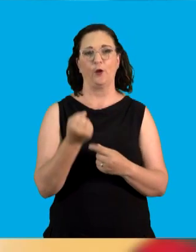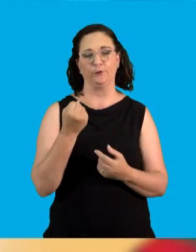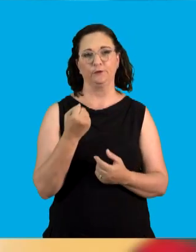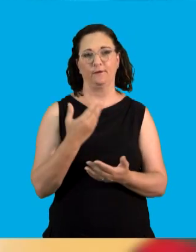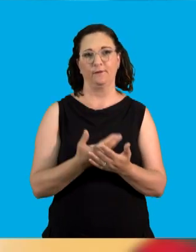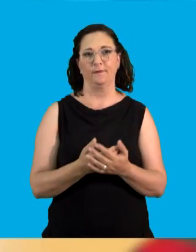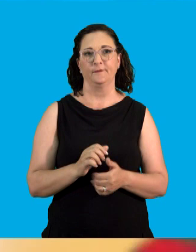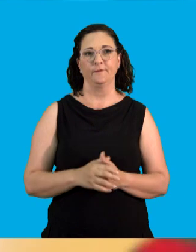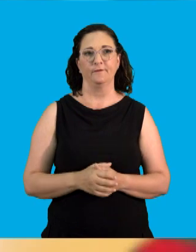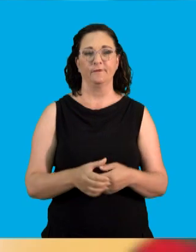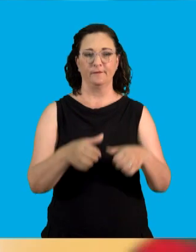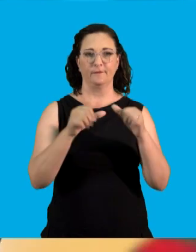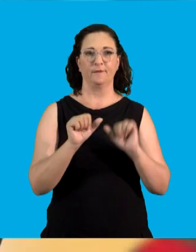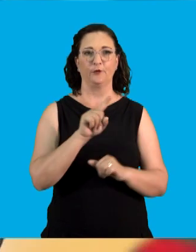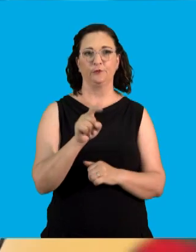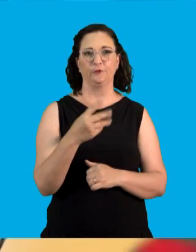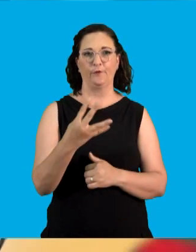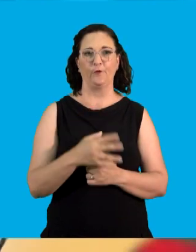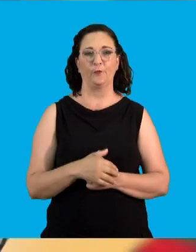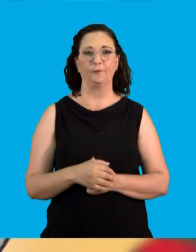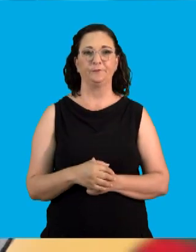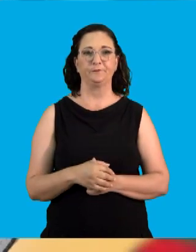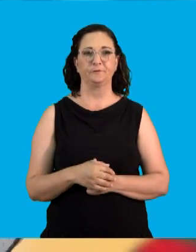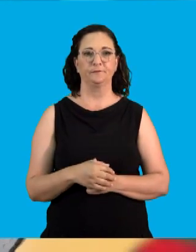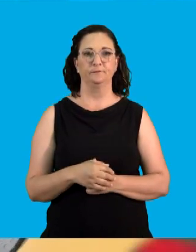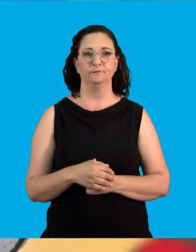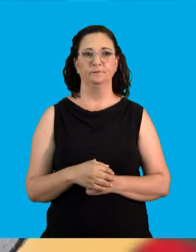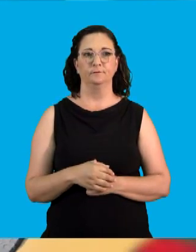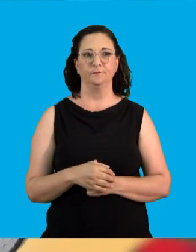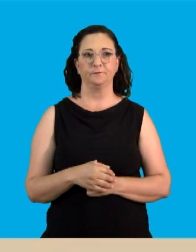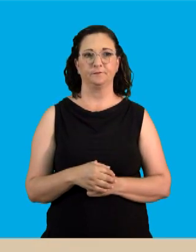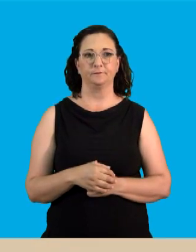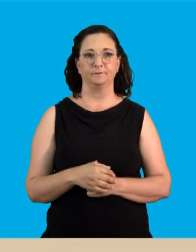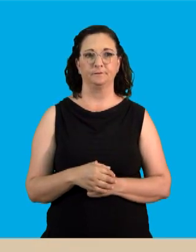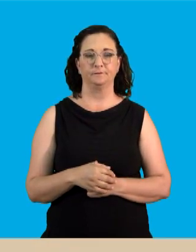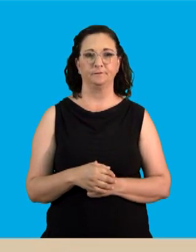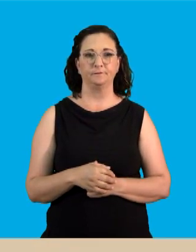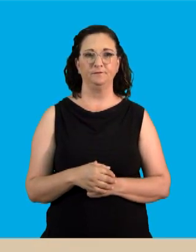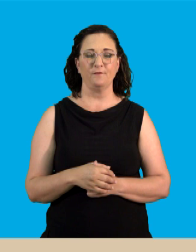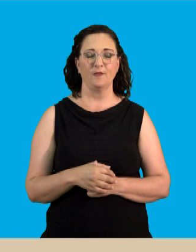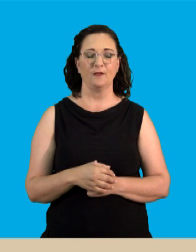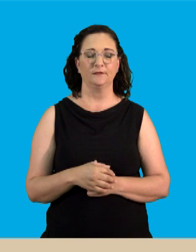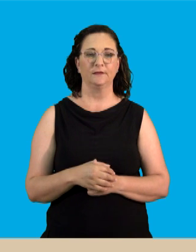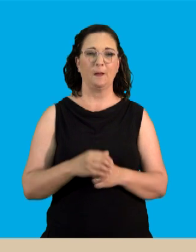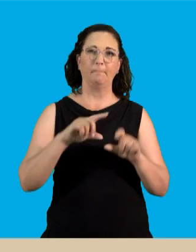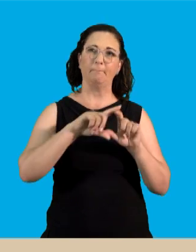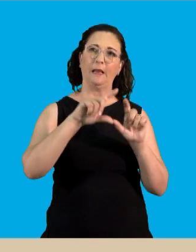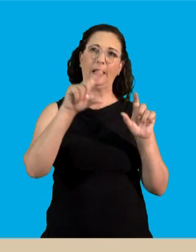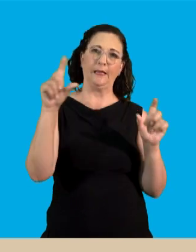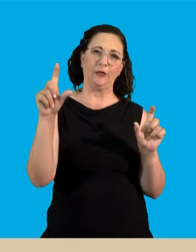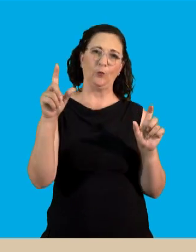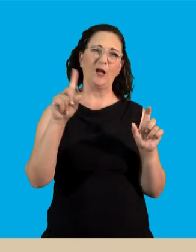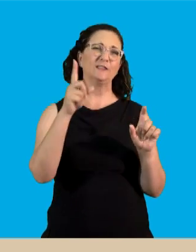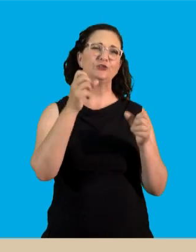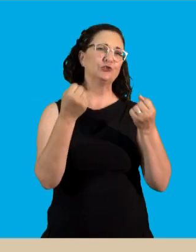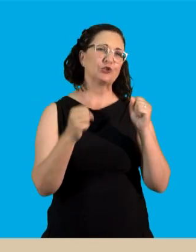there. Okay, now let us go straight to question 4. Question 4 says to us, what is the shape of the Milky